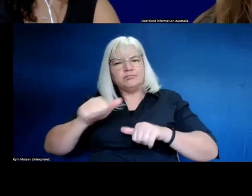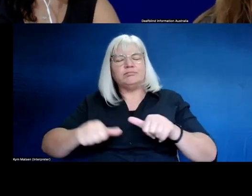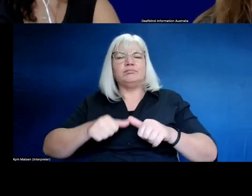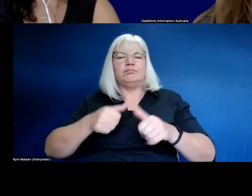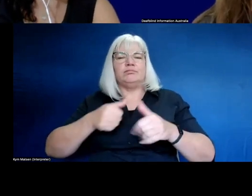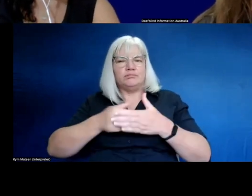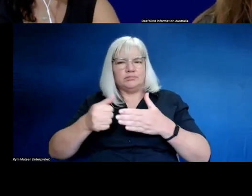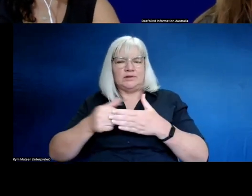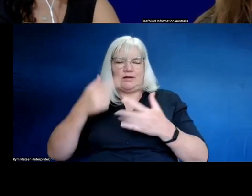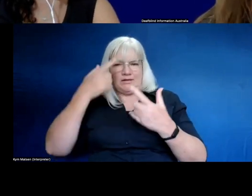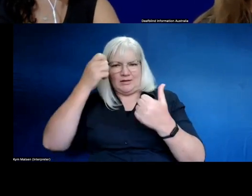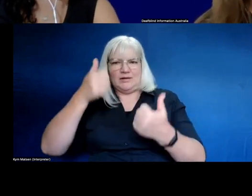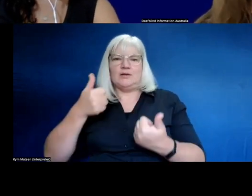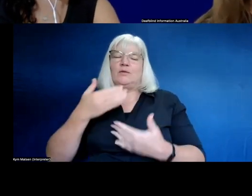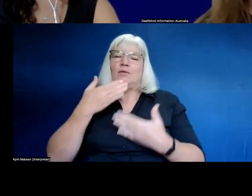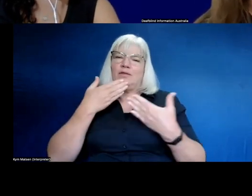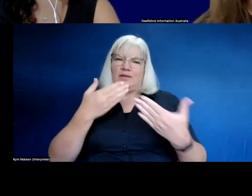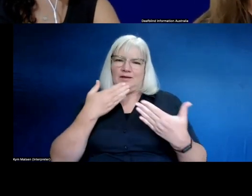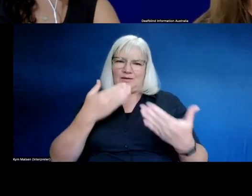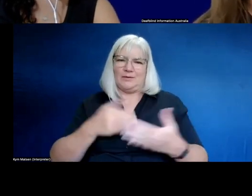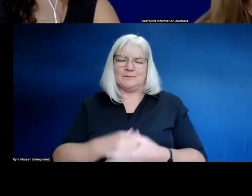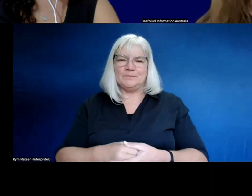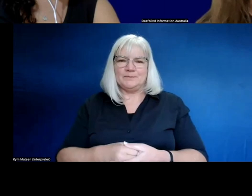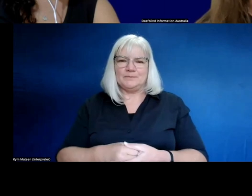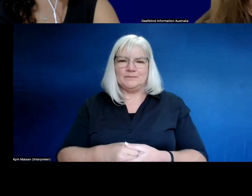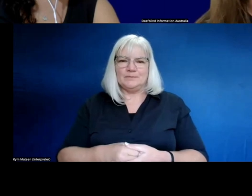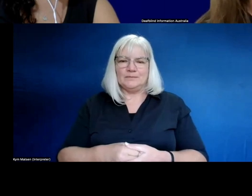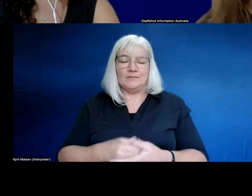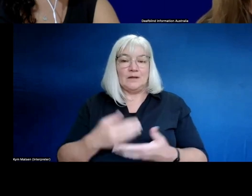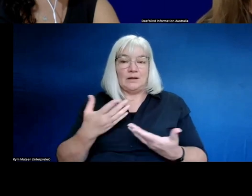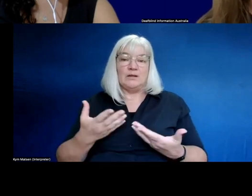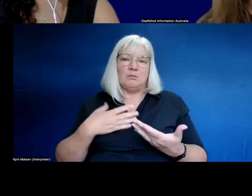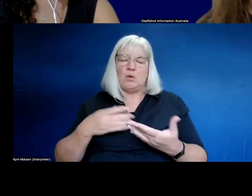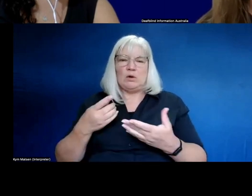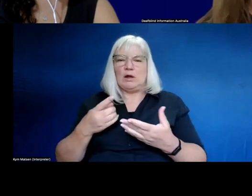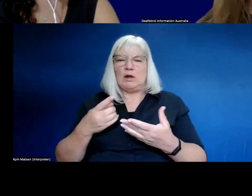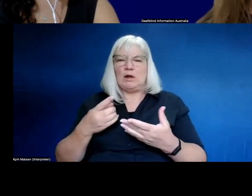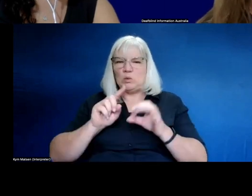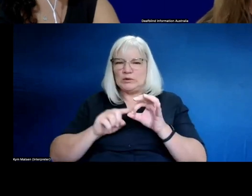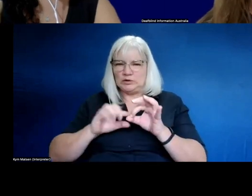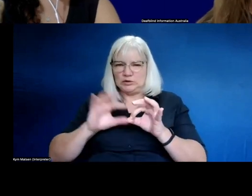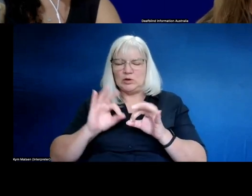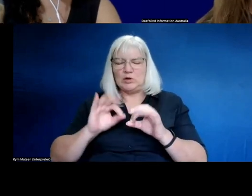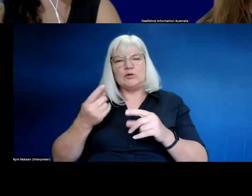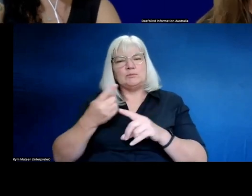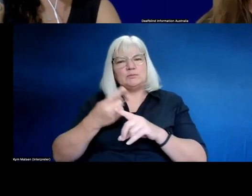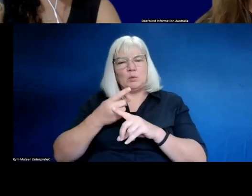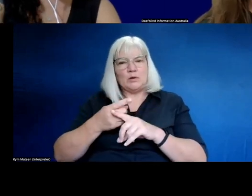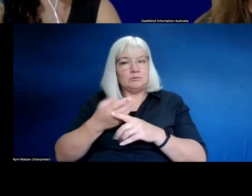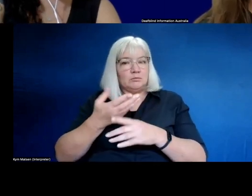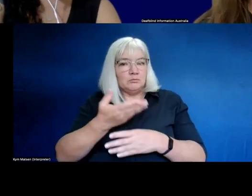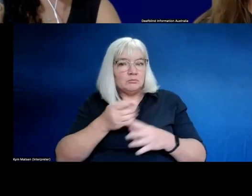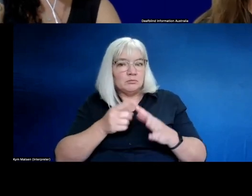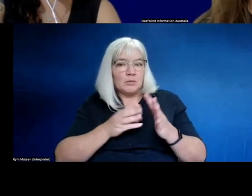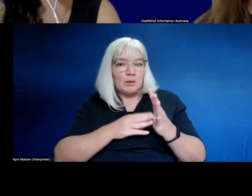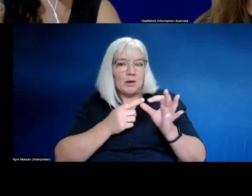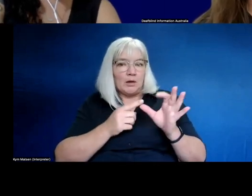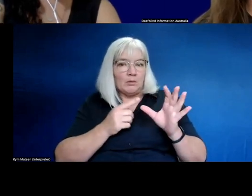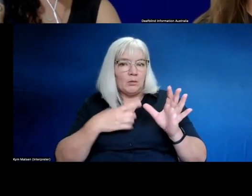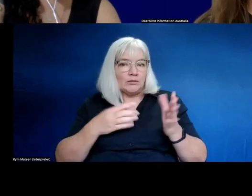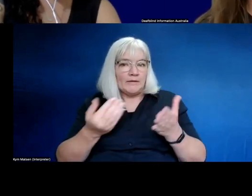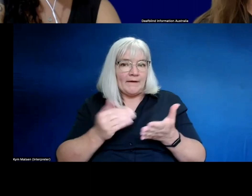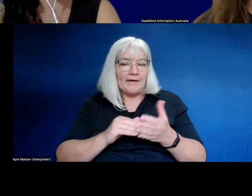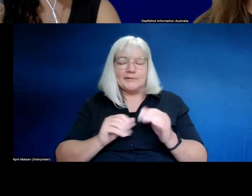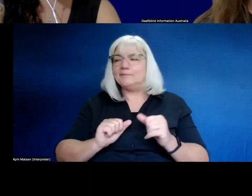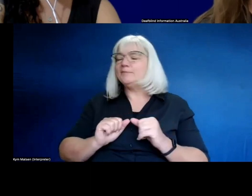but more of a comment. Was there anything else you wanted to add there, Emma? Any more comment there? No,